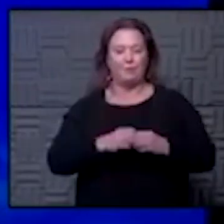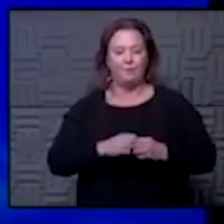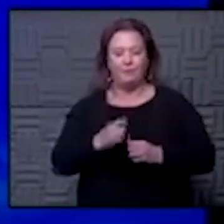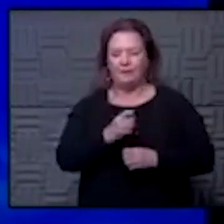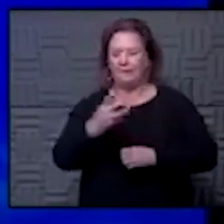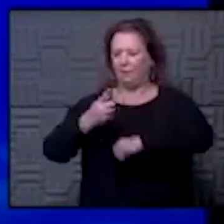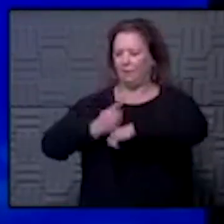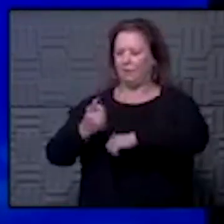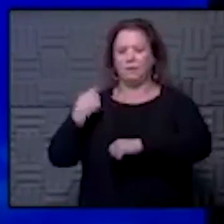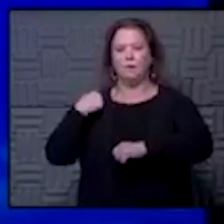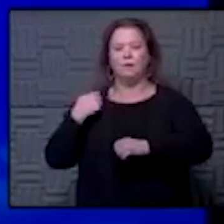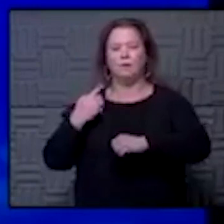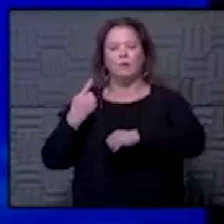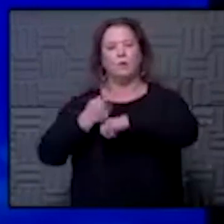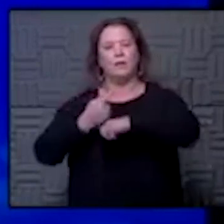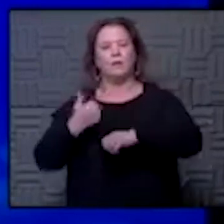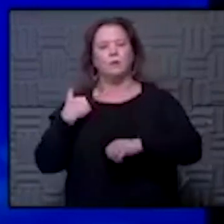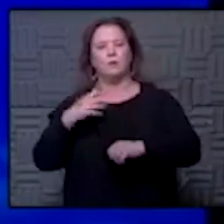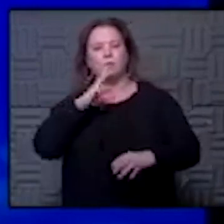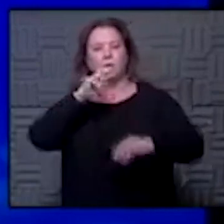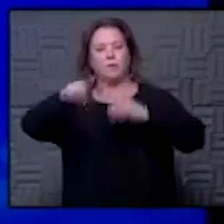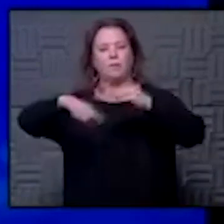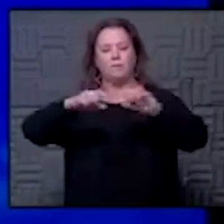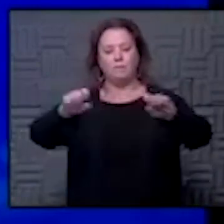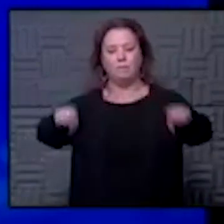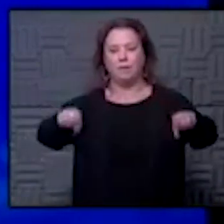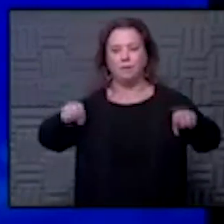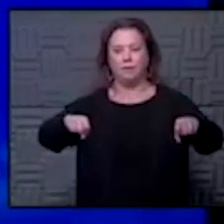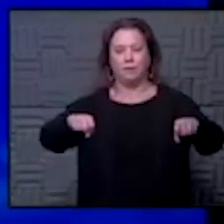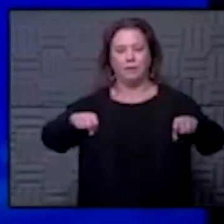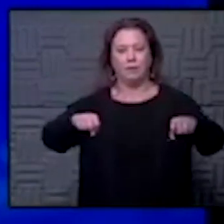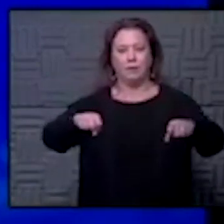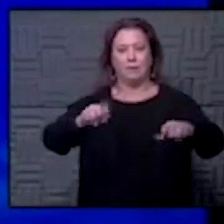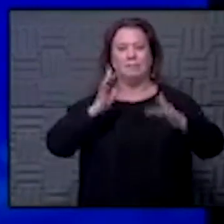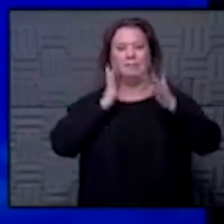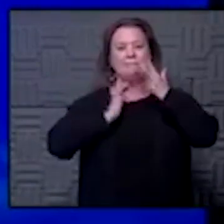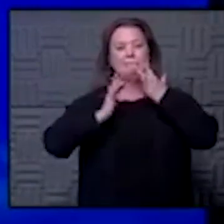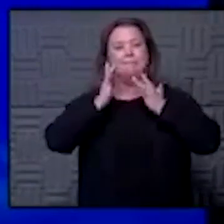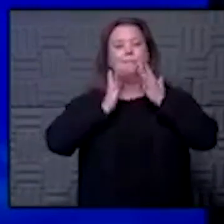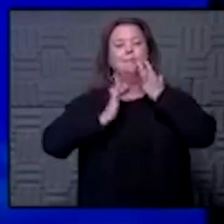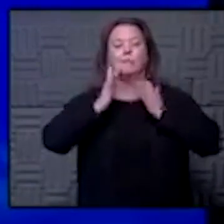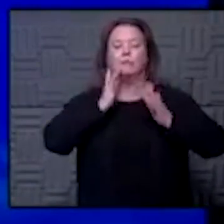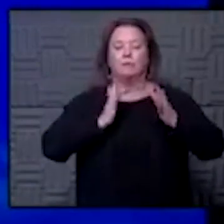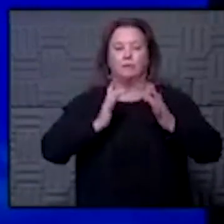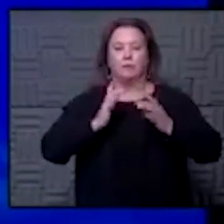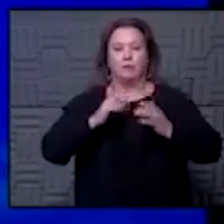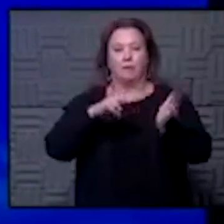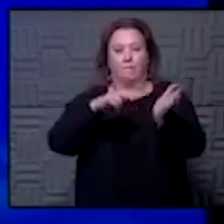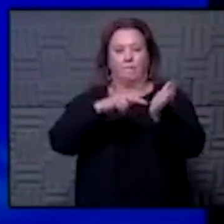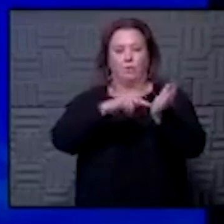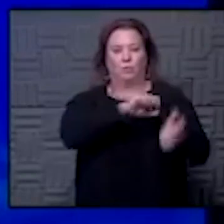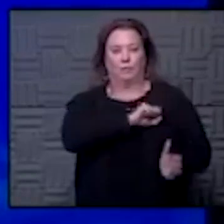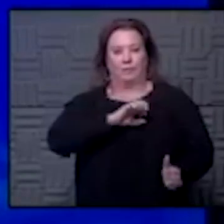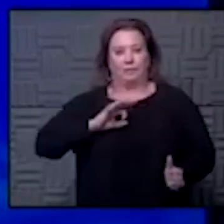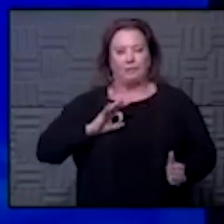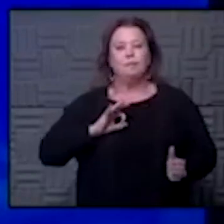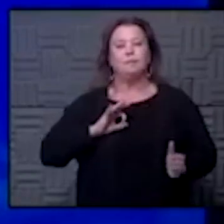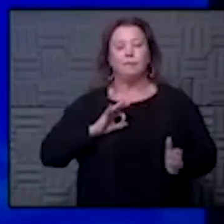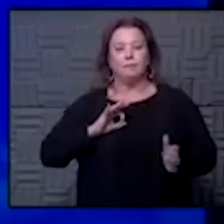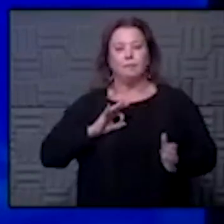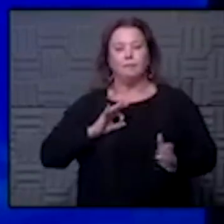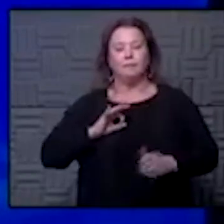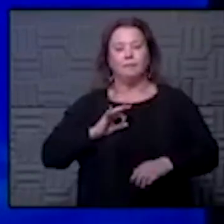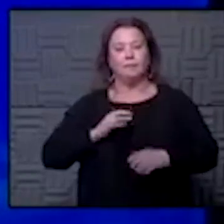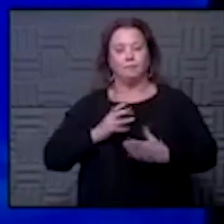days ago, you all talked about possibly shortages upcoming of nursing staff, making it